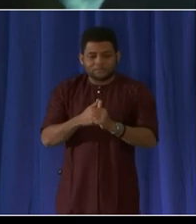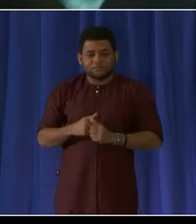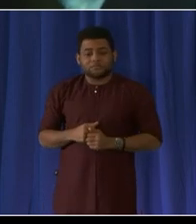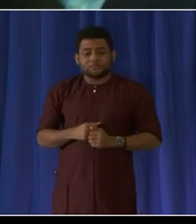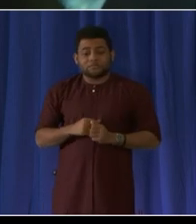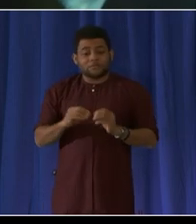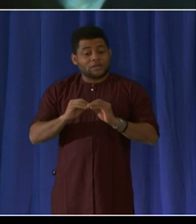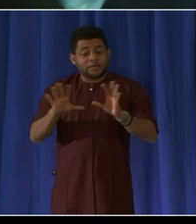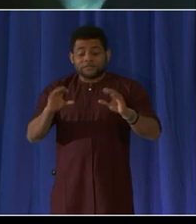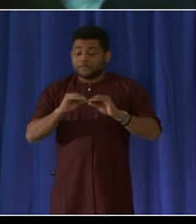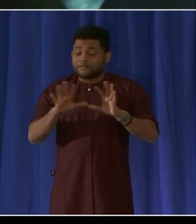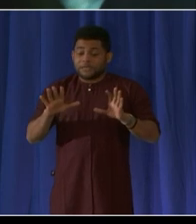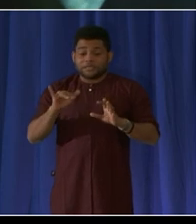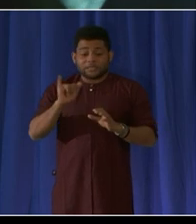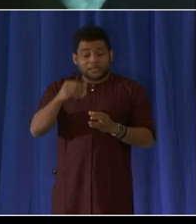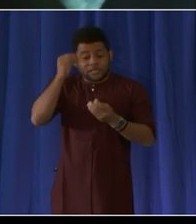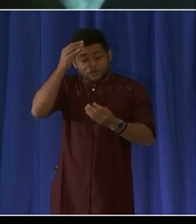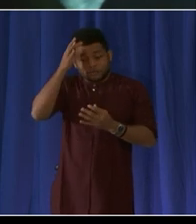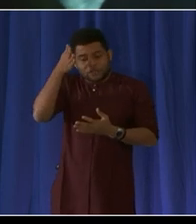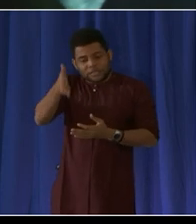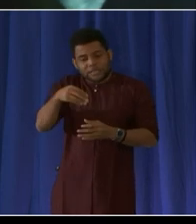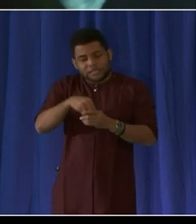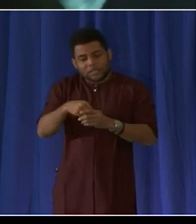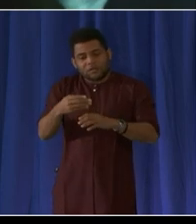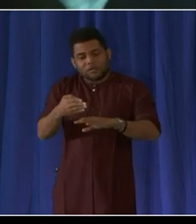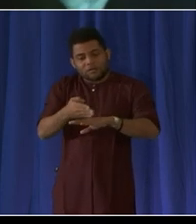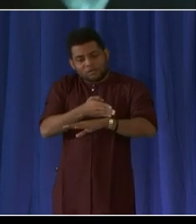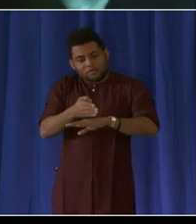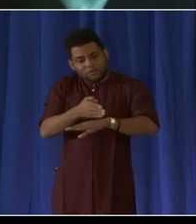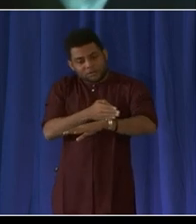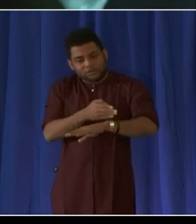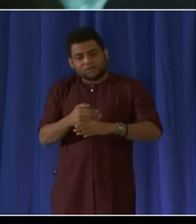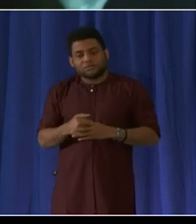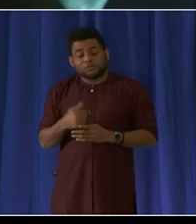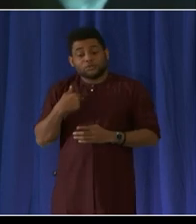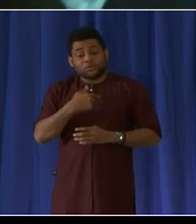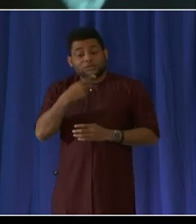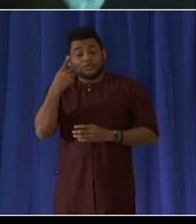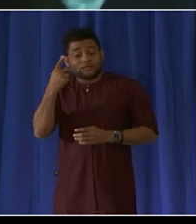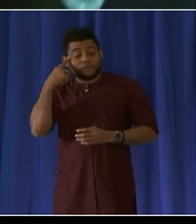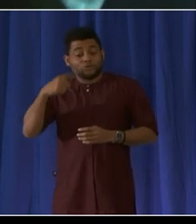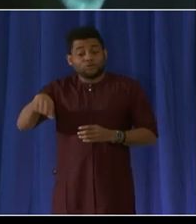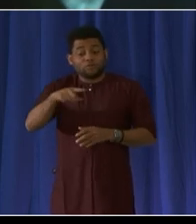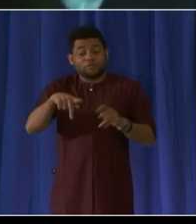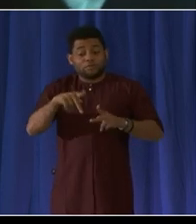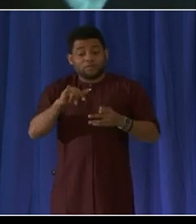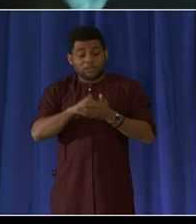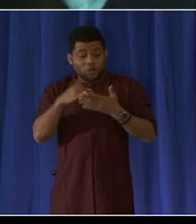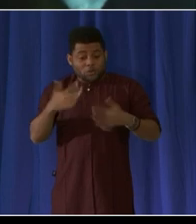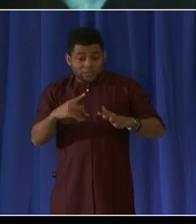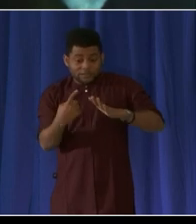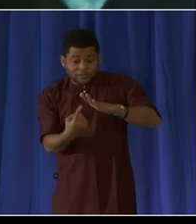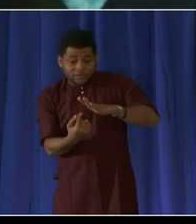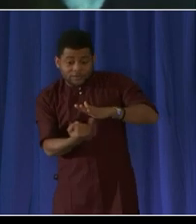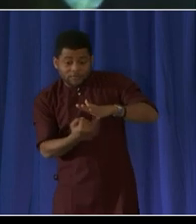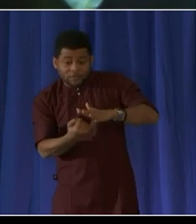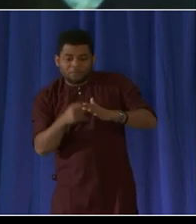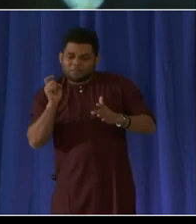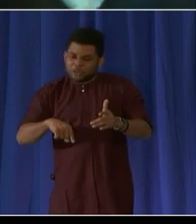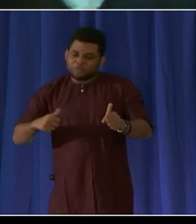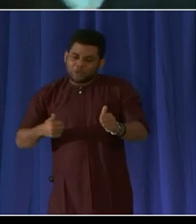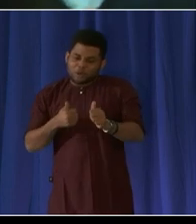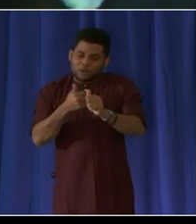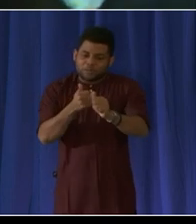updated guidance, they clarify who has to quarantine, and it requires people to be up to date on their